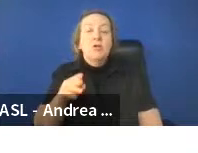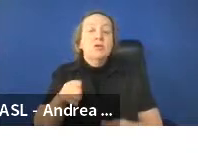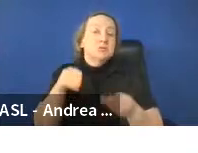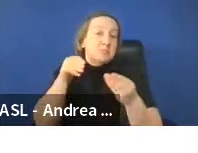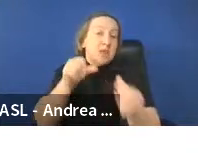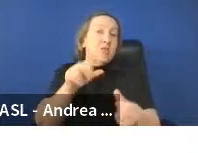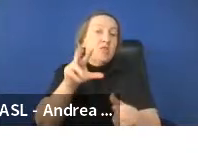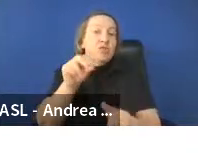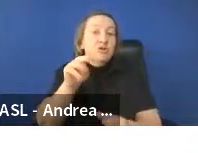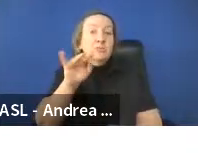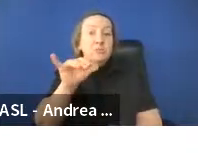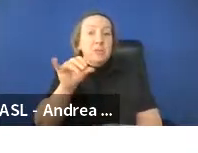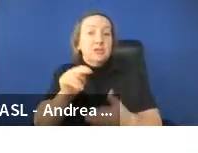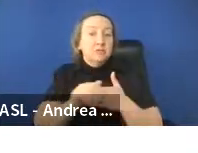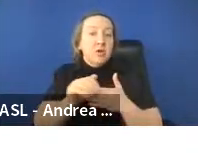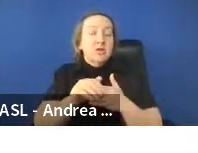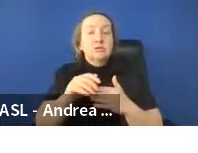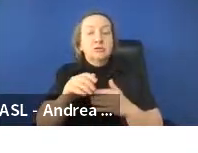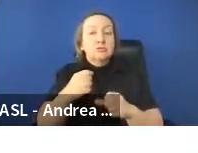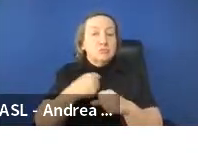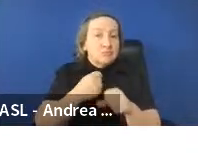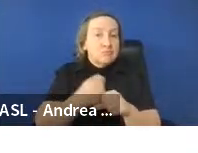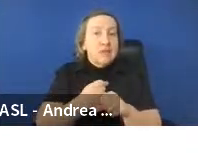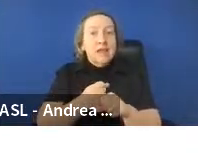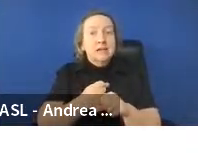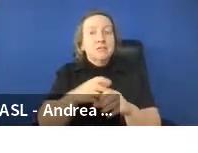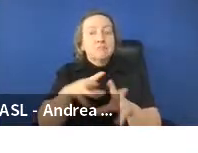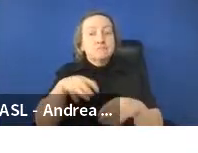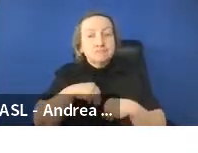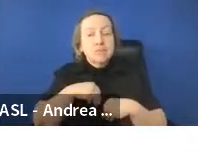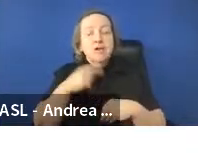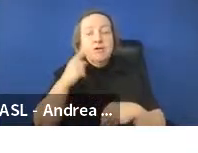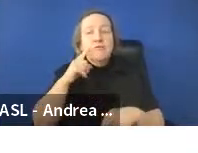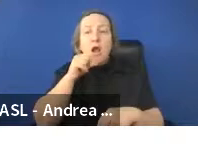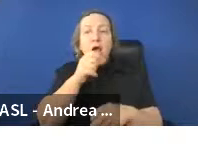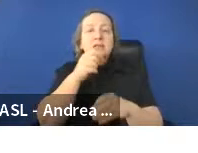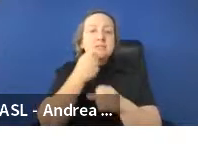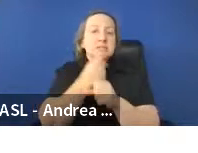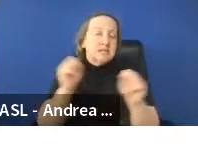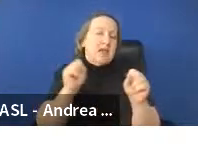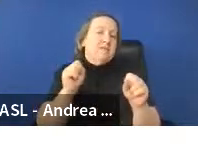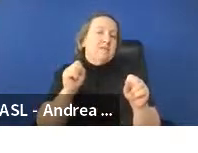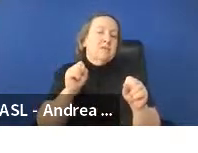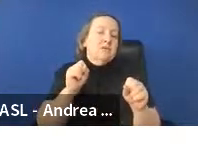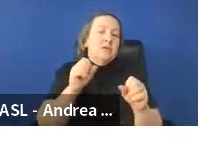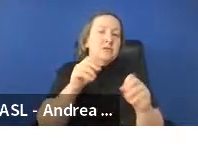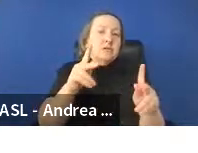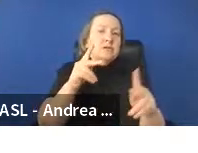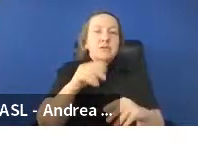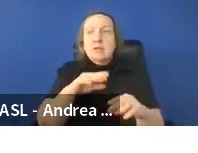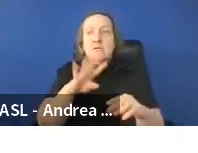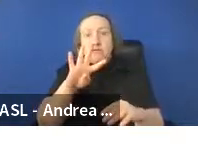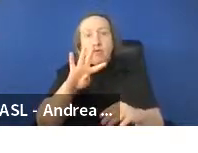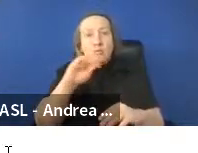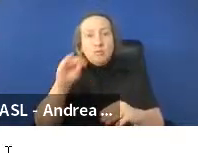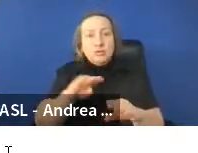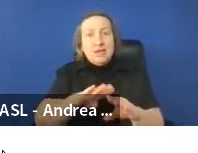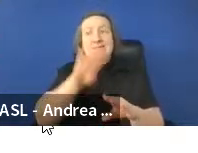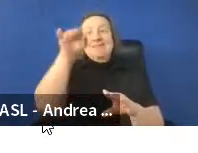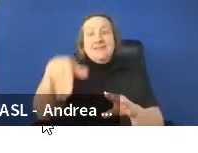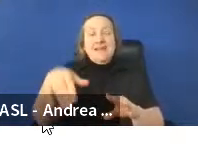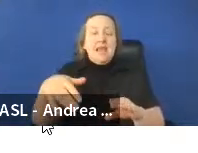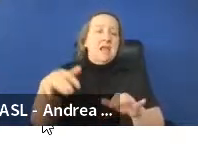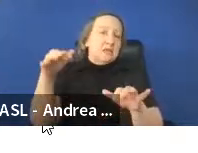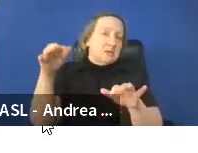to manufacture consent for unsafe bridge options. The extremely steep 4% grades combined with Columbia's wind,